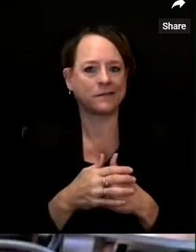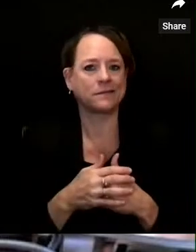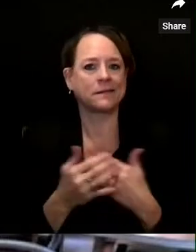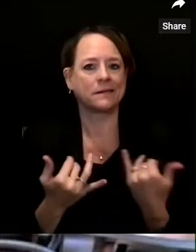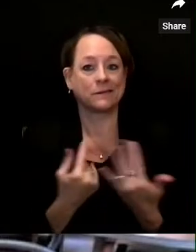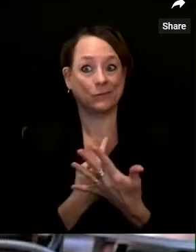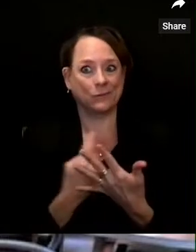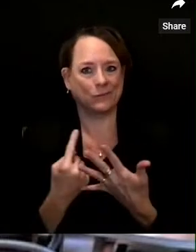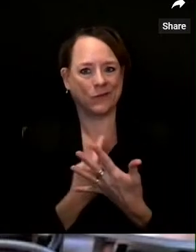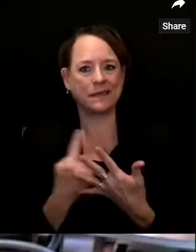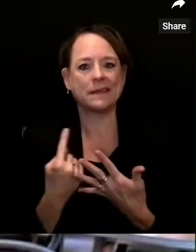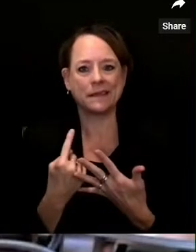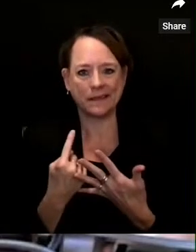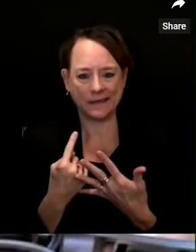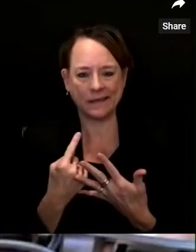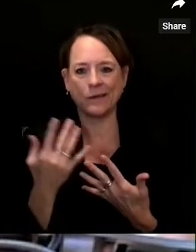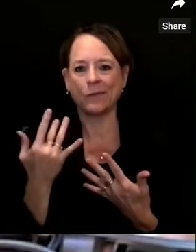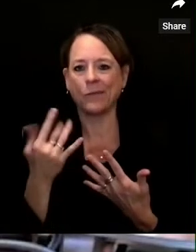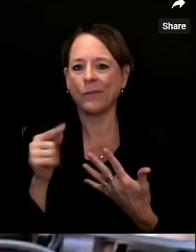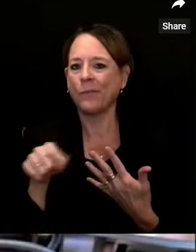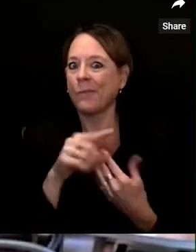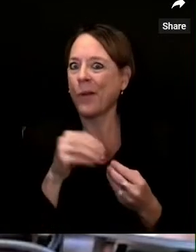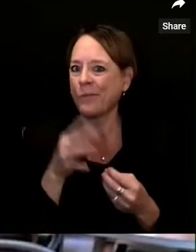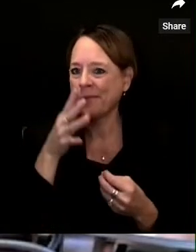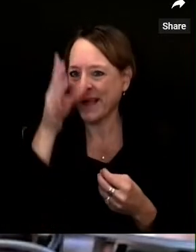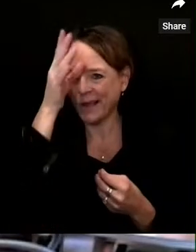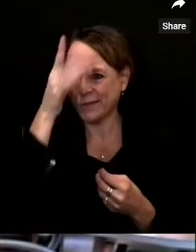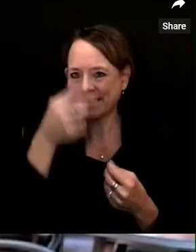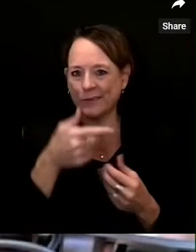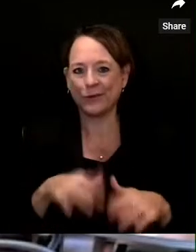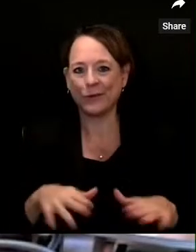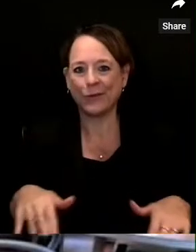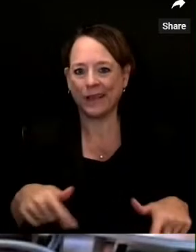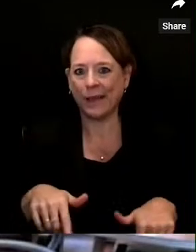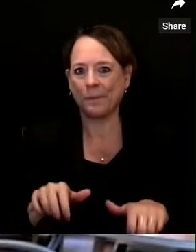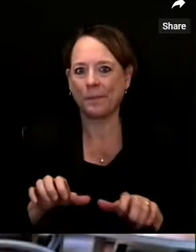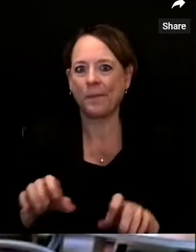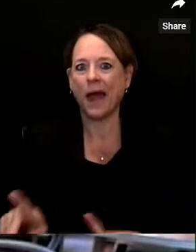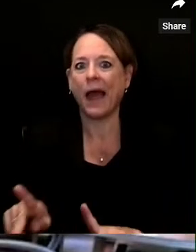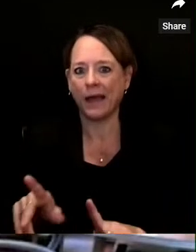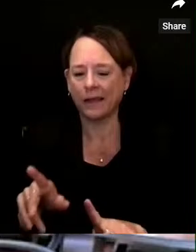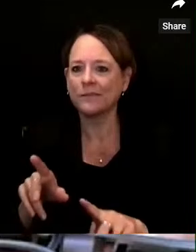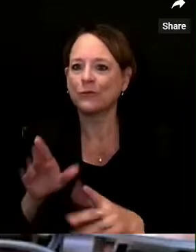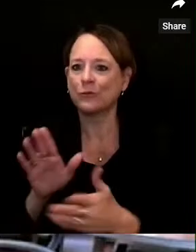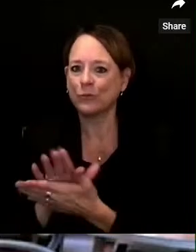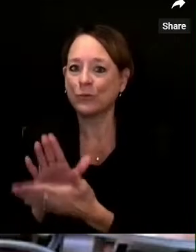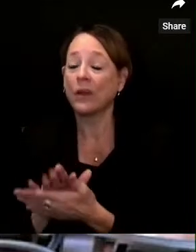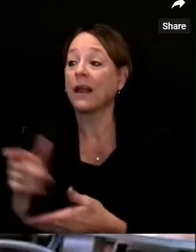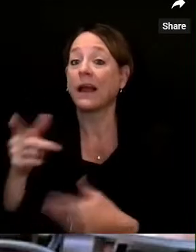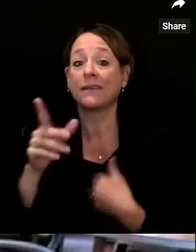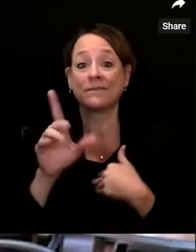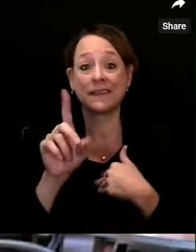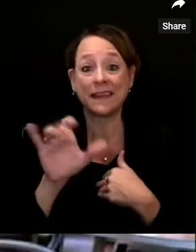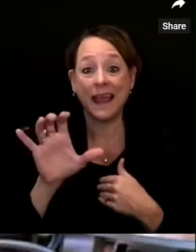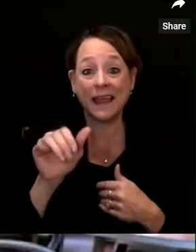school and had childcare arrangements set up, et cetera, kind of back with a steadier state